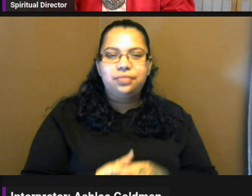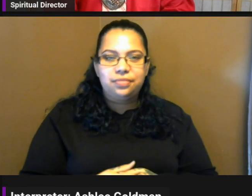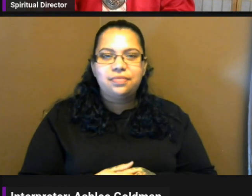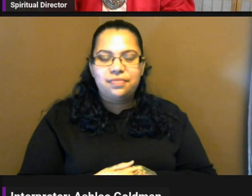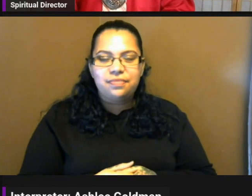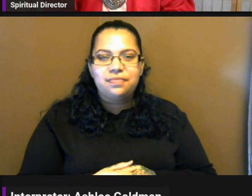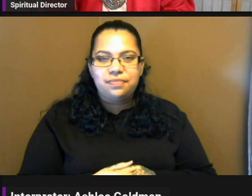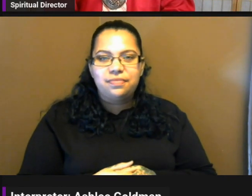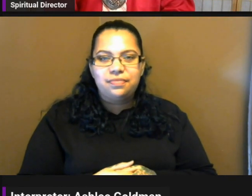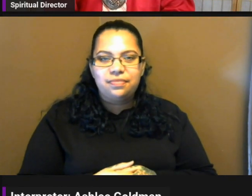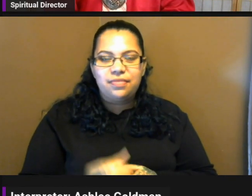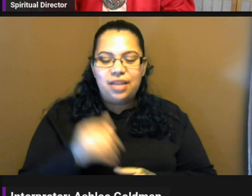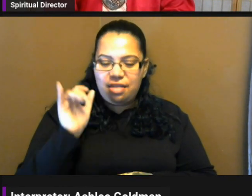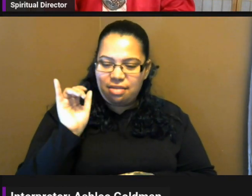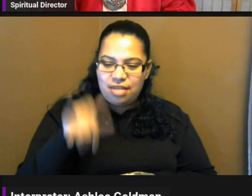That's what is,